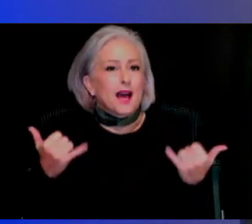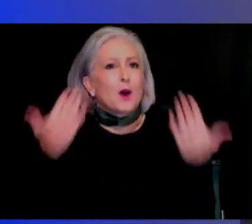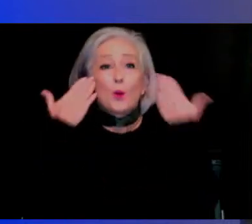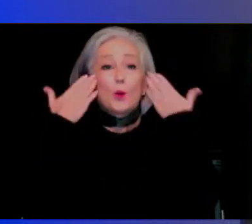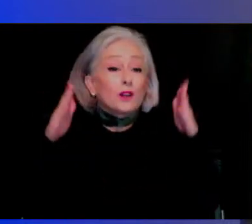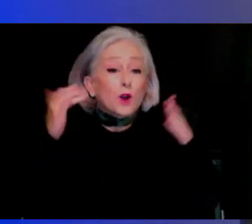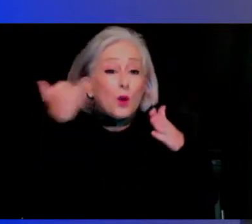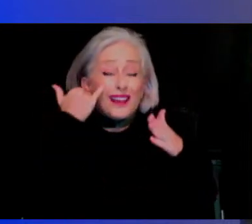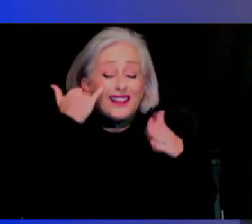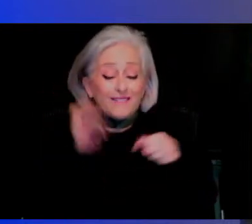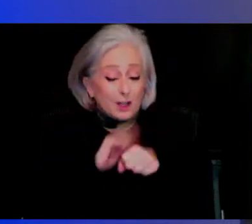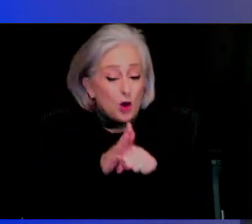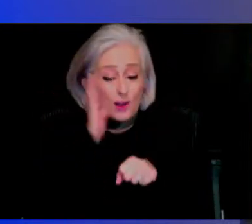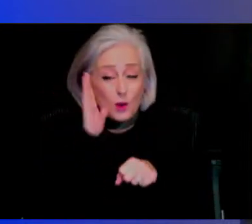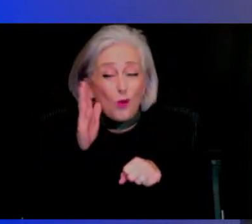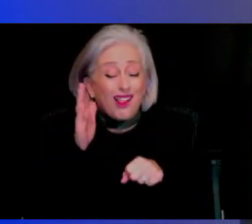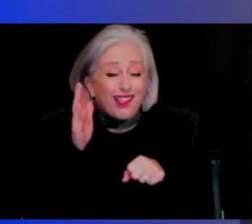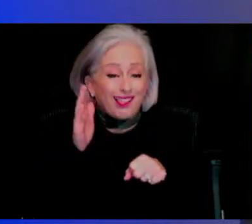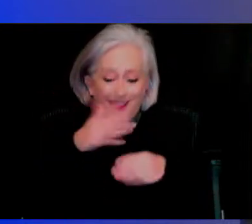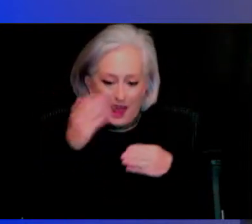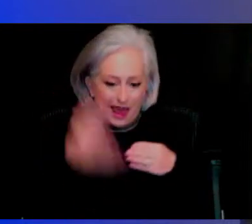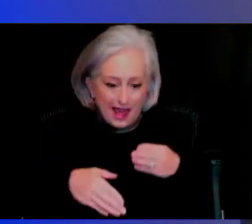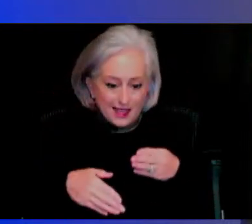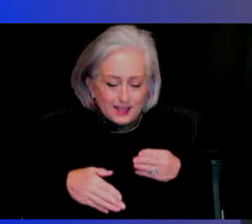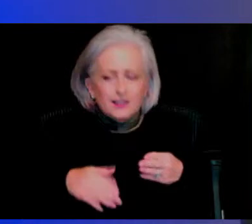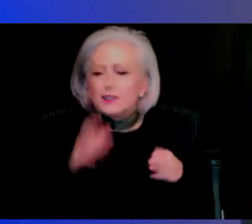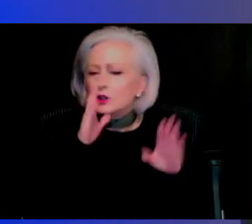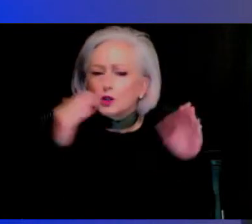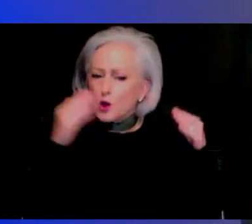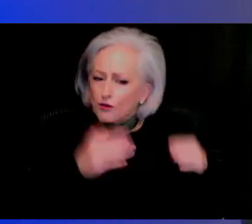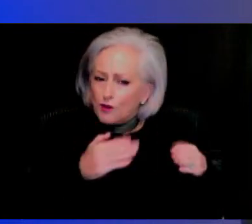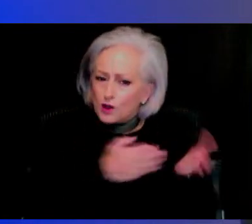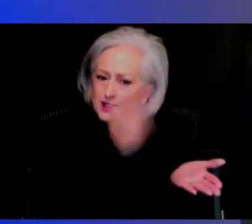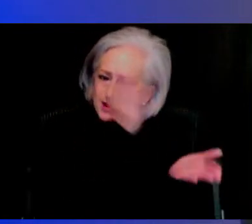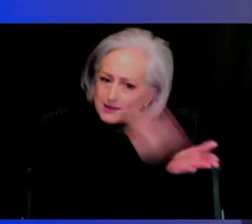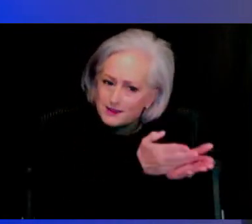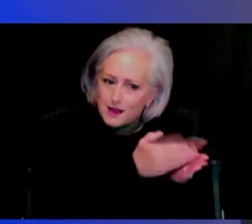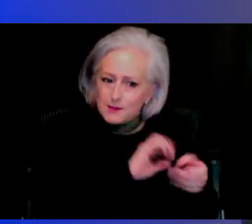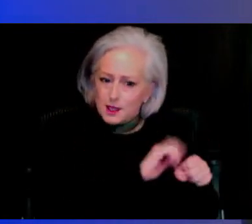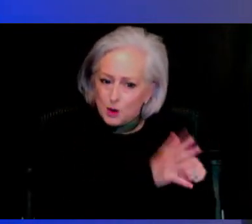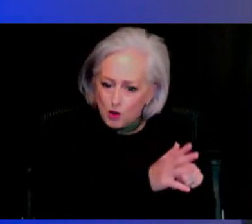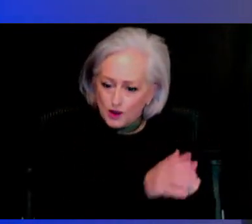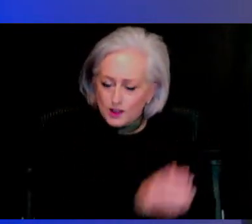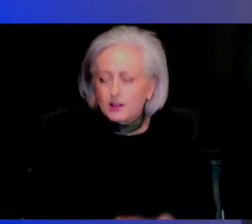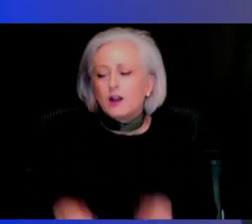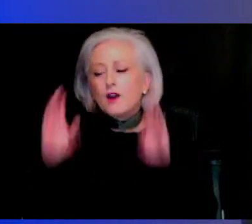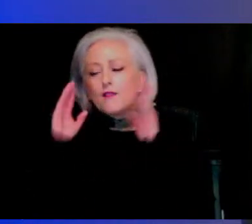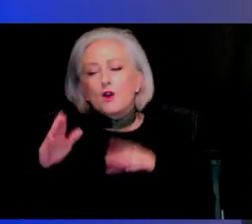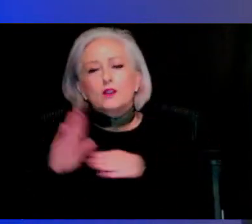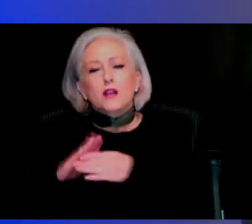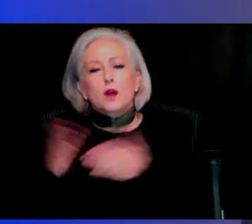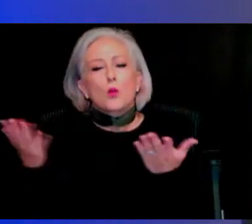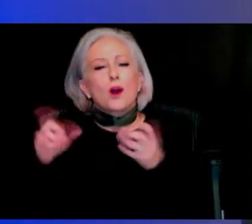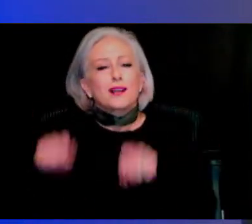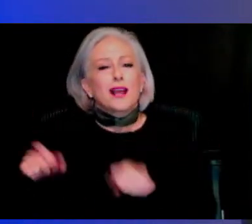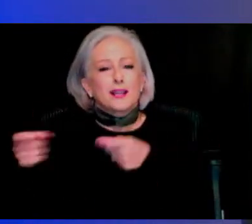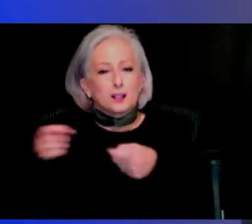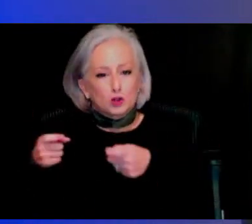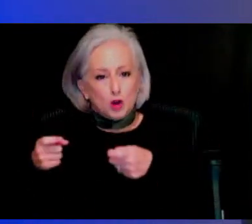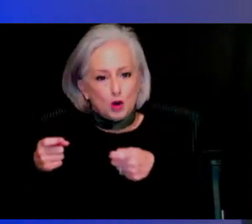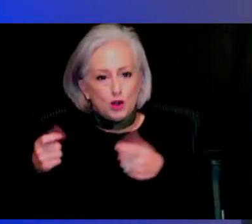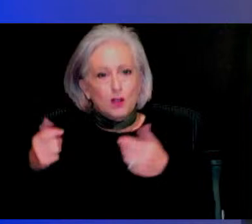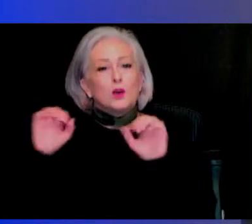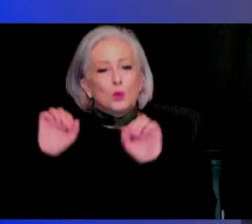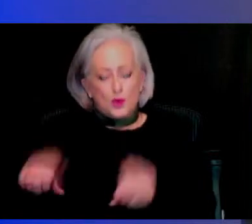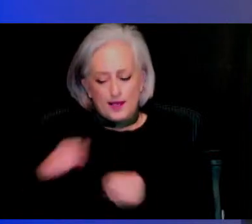ever end. Let's not focus on the COVID ending. Let's focus on what we have control over. And we have control over making goals in 2022. That can be highlighting